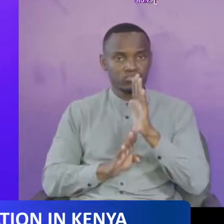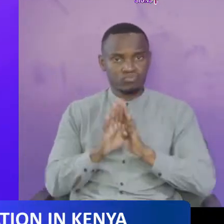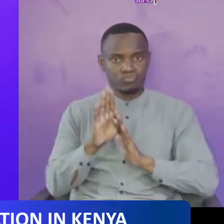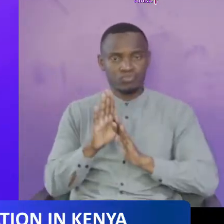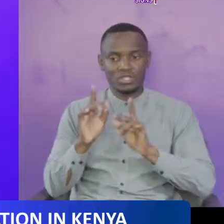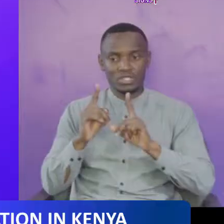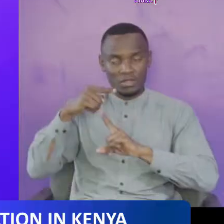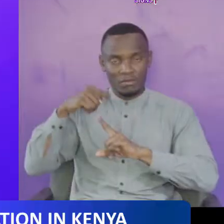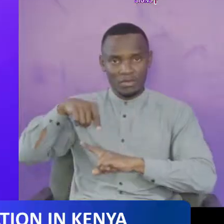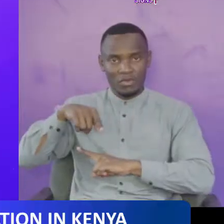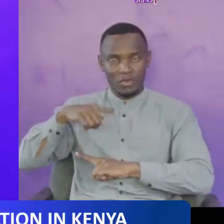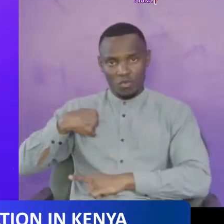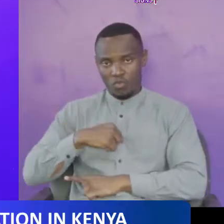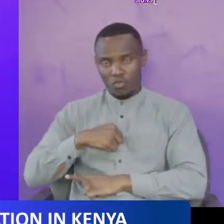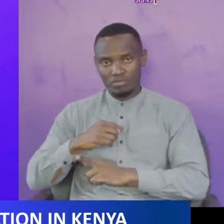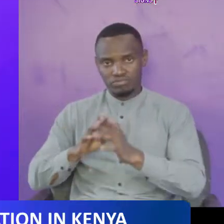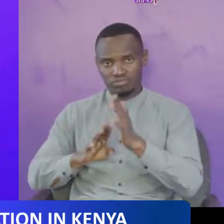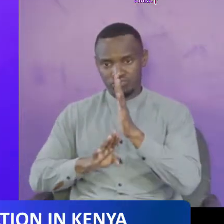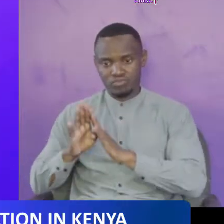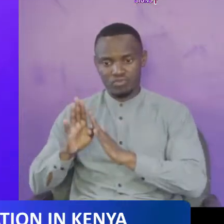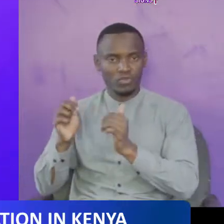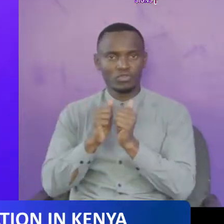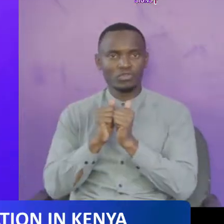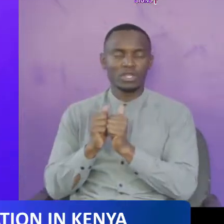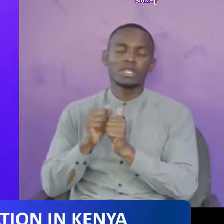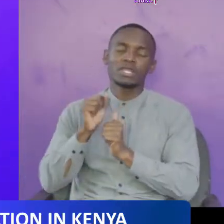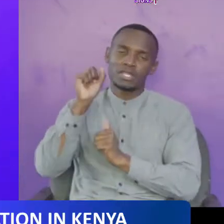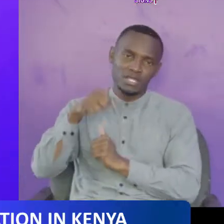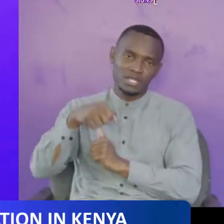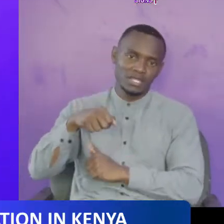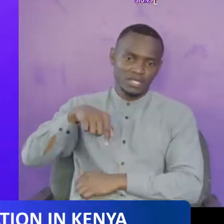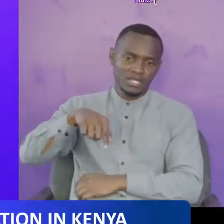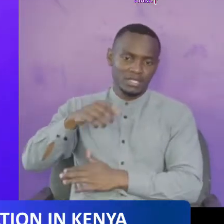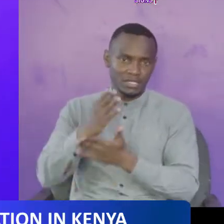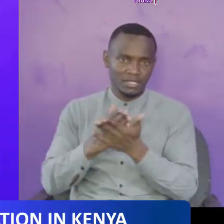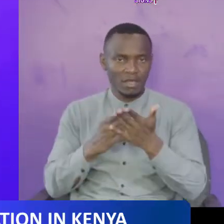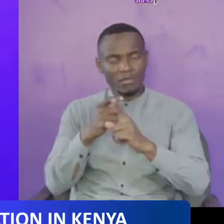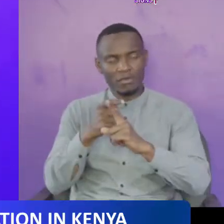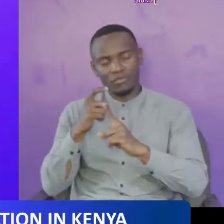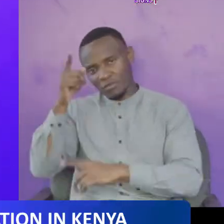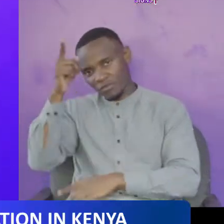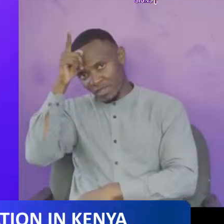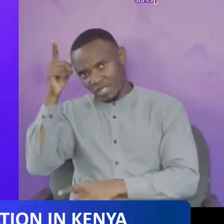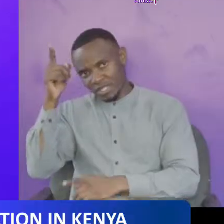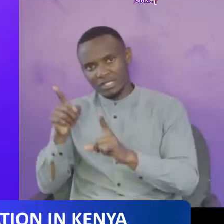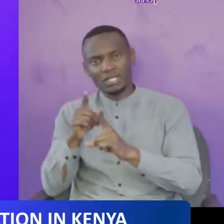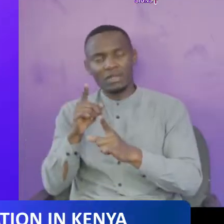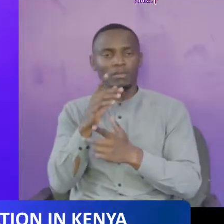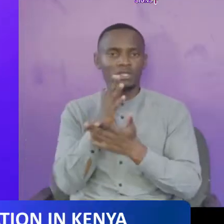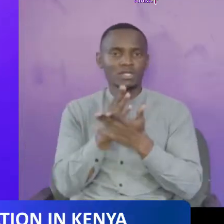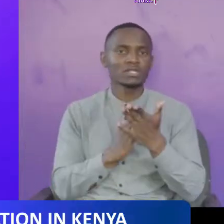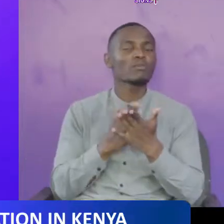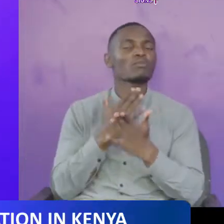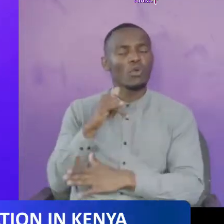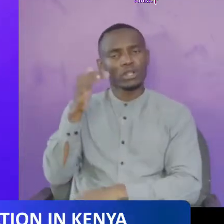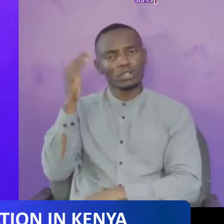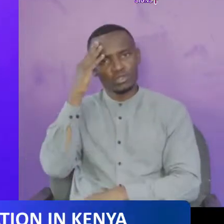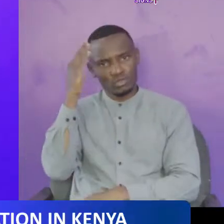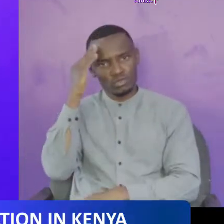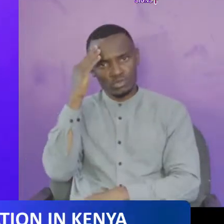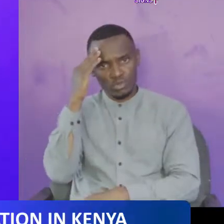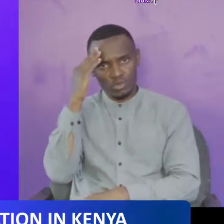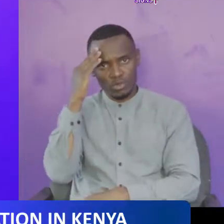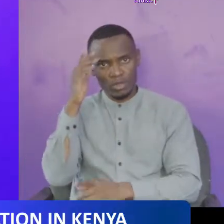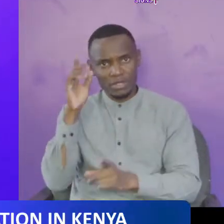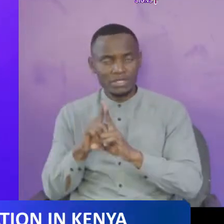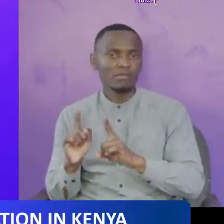the technological aspects. Of course, they're still coming from rural areas, and also them, they're curious. They're getting their